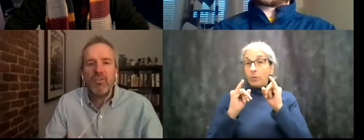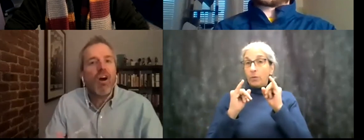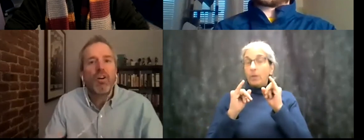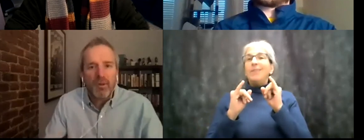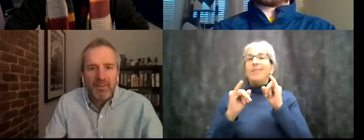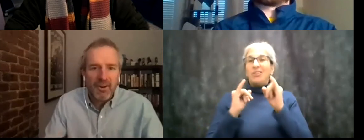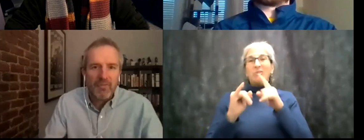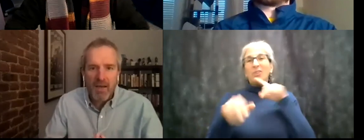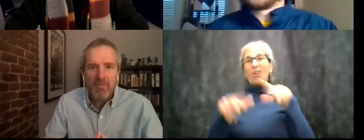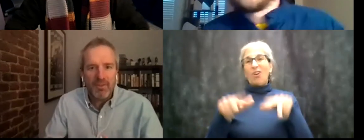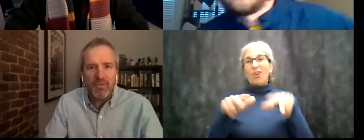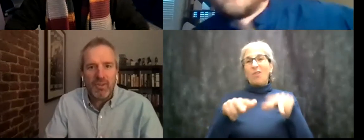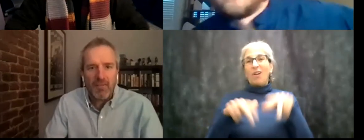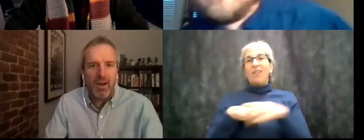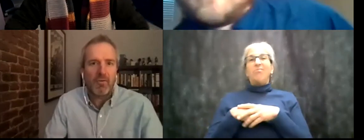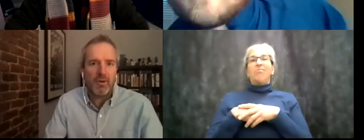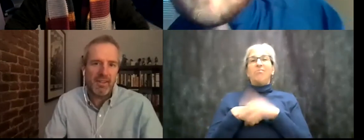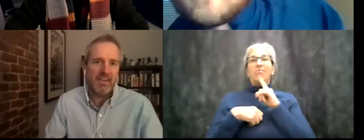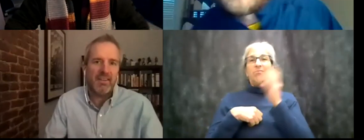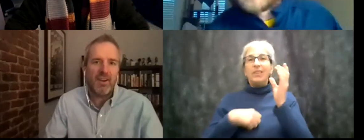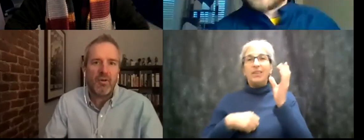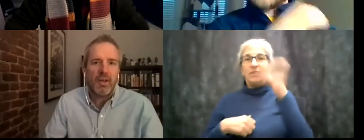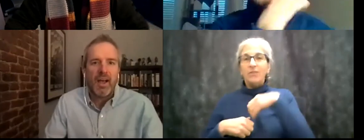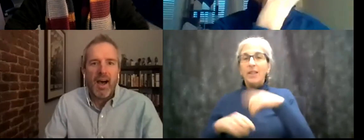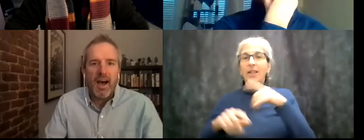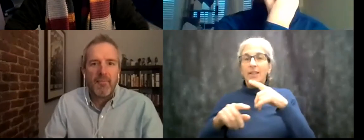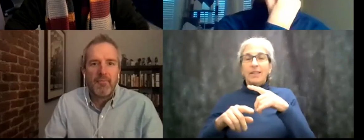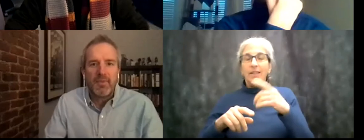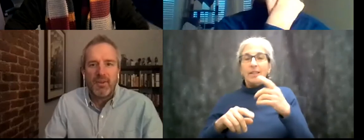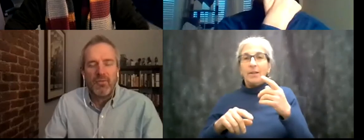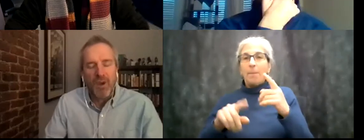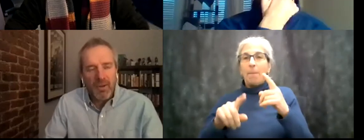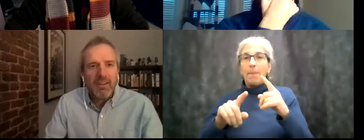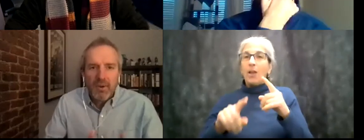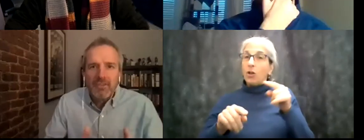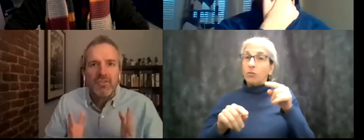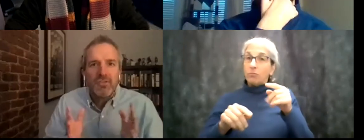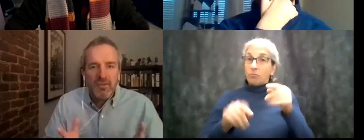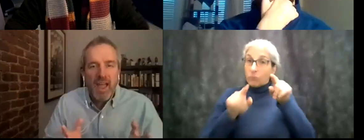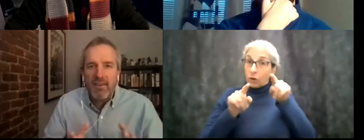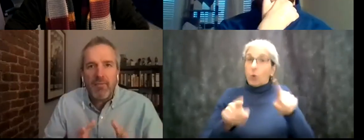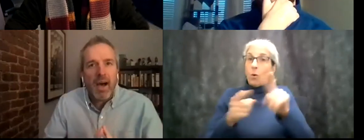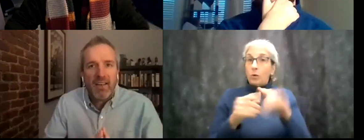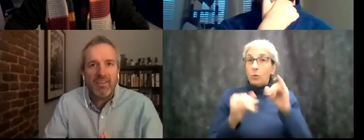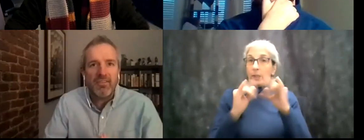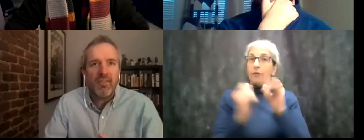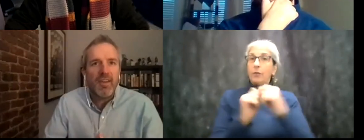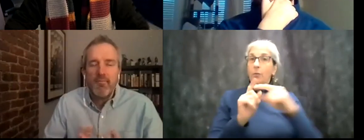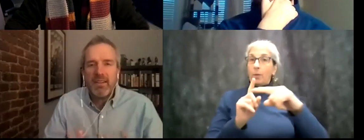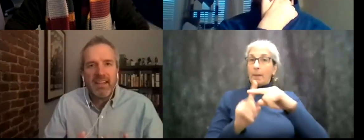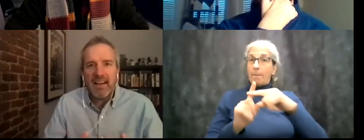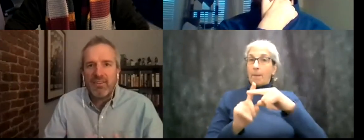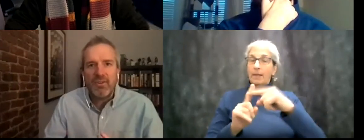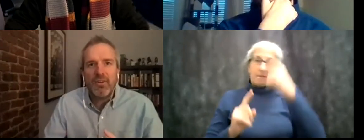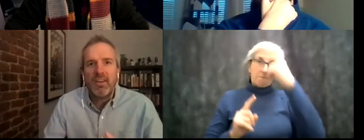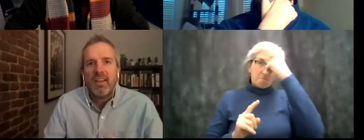interviews are awkward. You know, job interviews can be an awkward thing. And so, you know, going into it, just having a positive